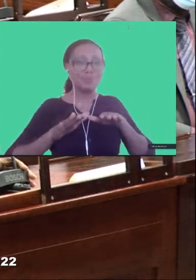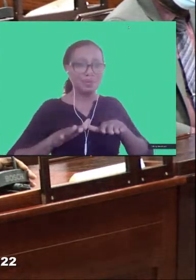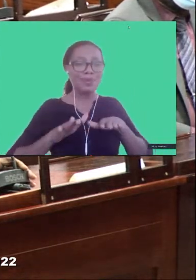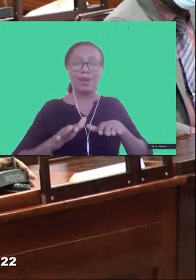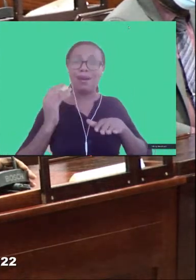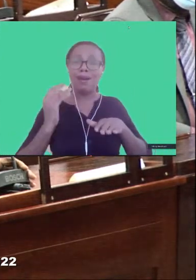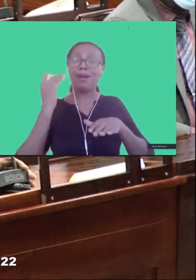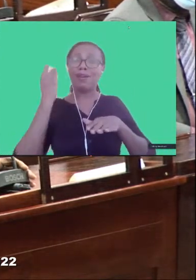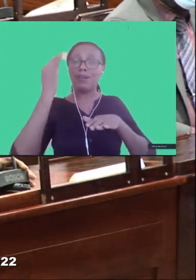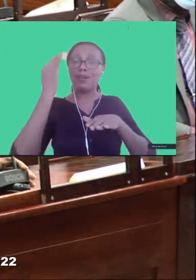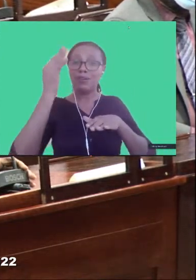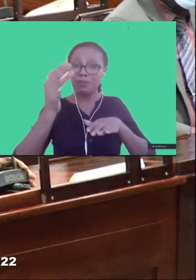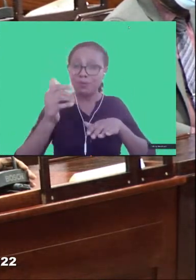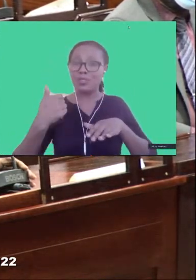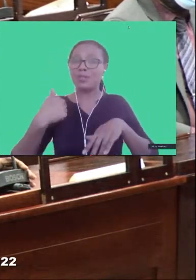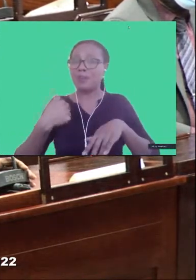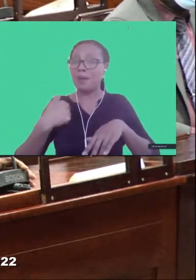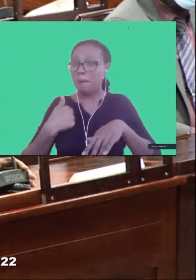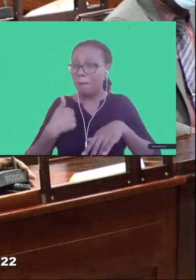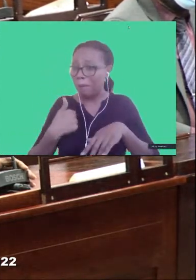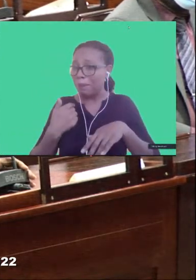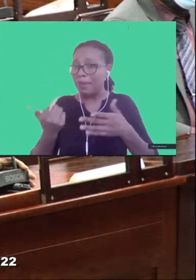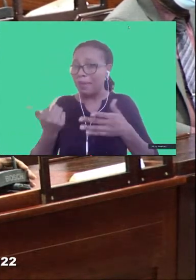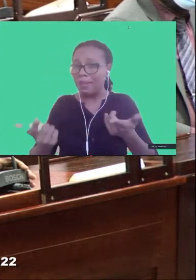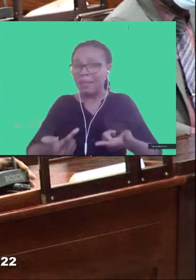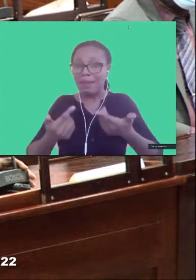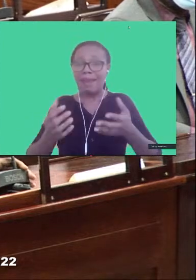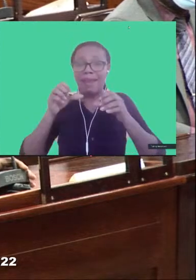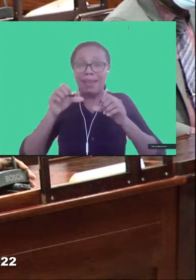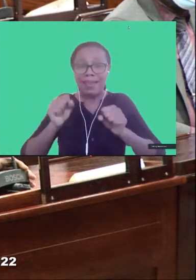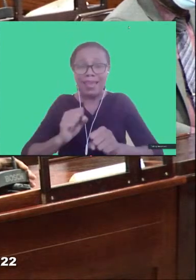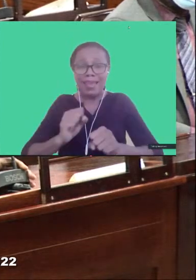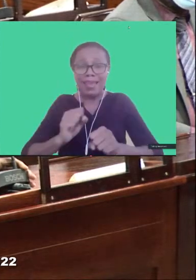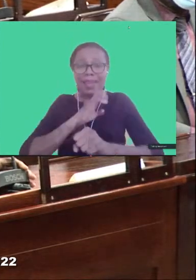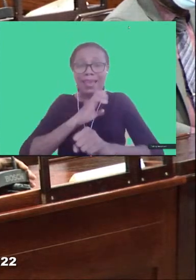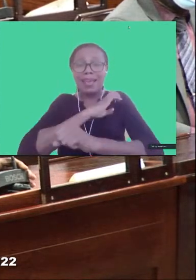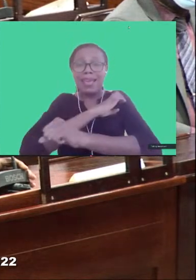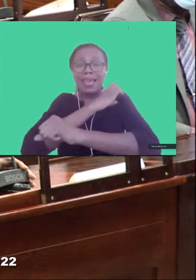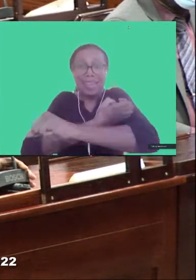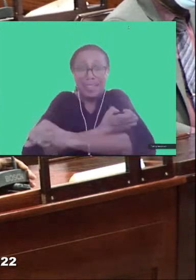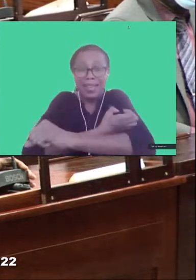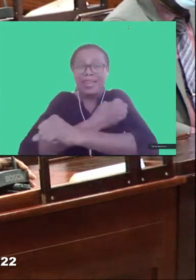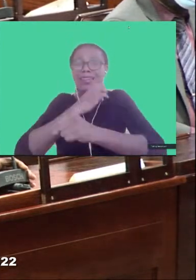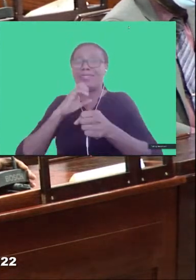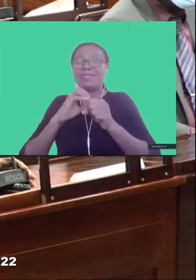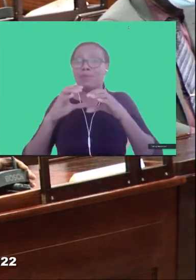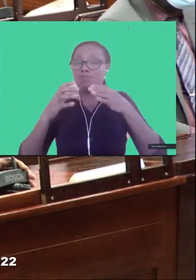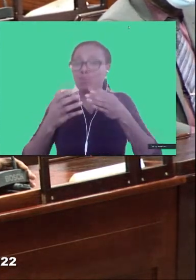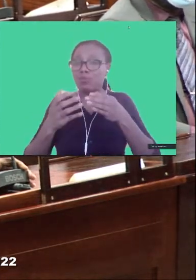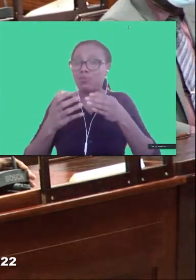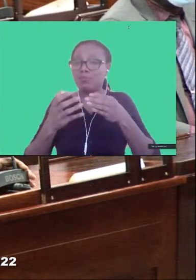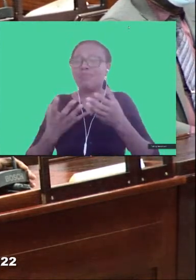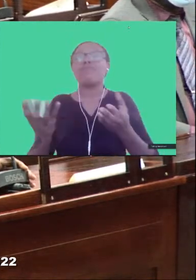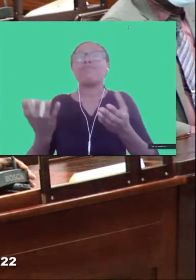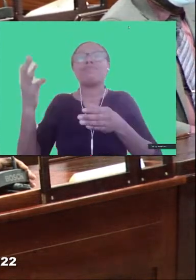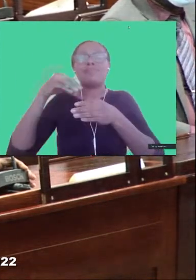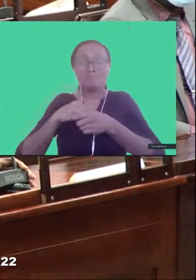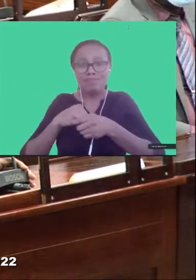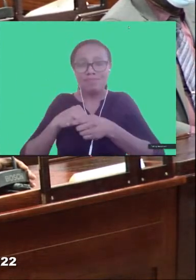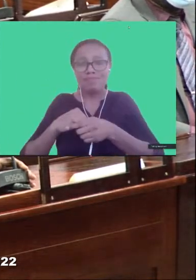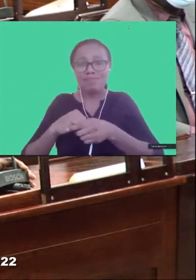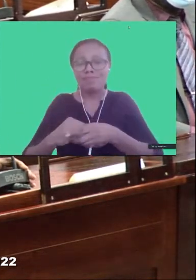energy sector, and I want to thank you for that. I heard you spoke earlier about, my follow-up question, you spoke earlier about